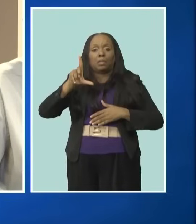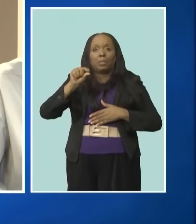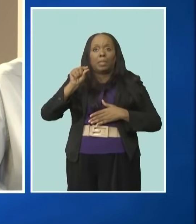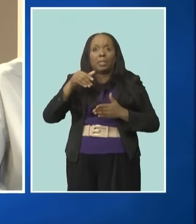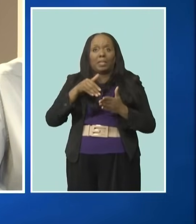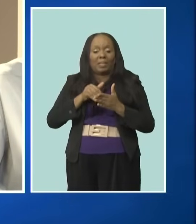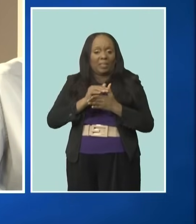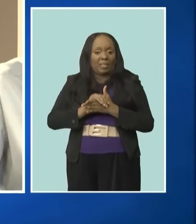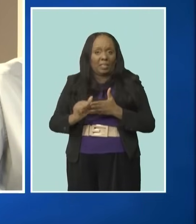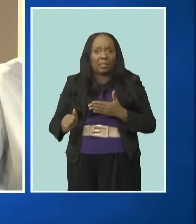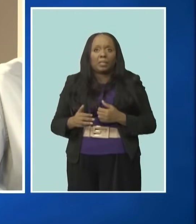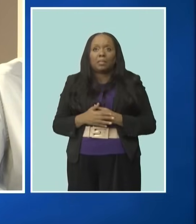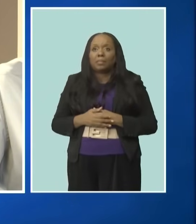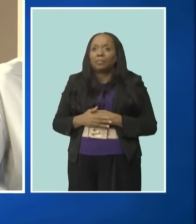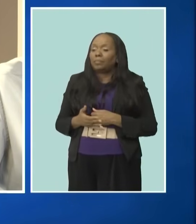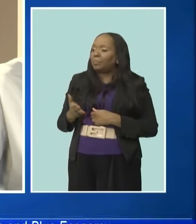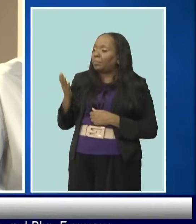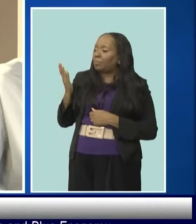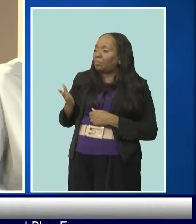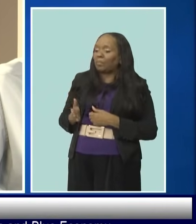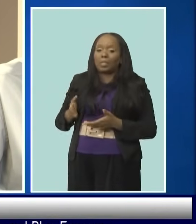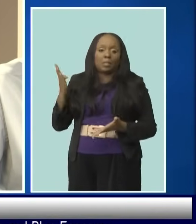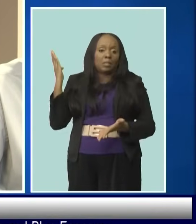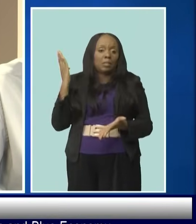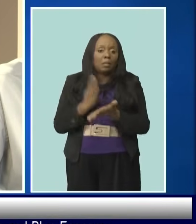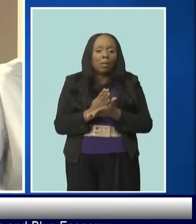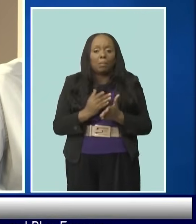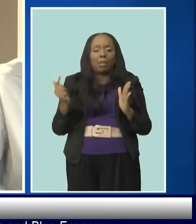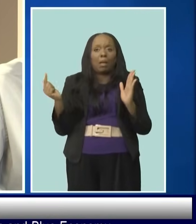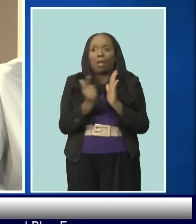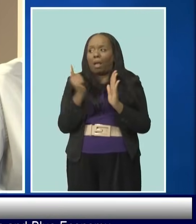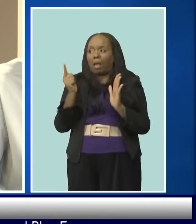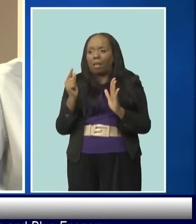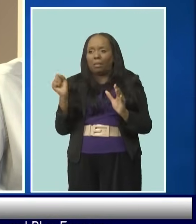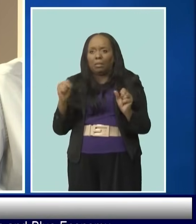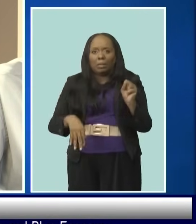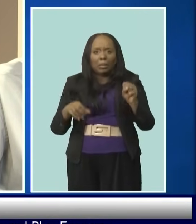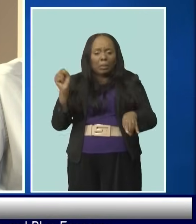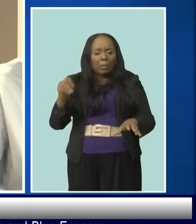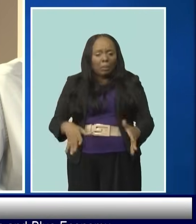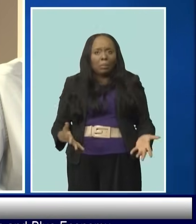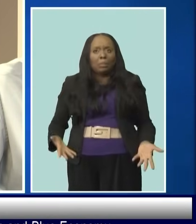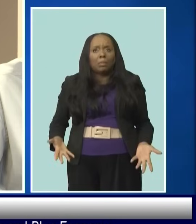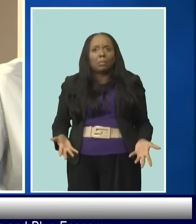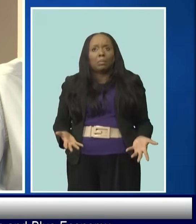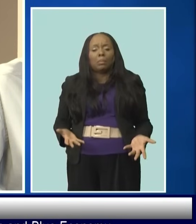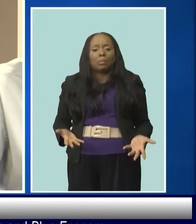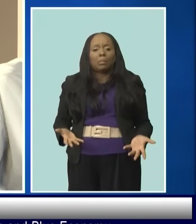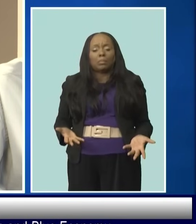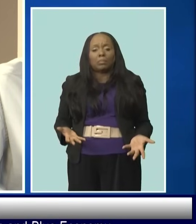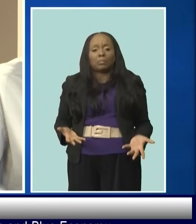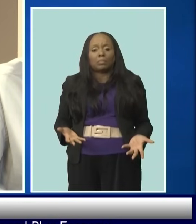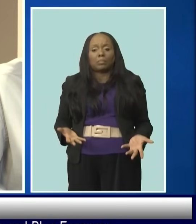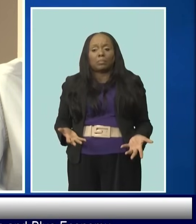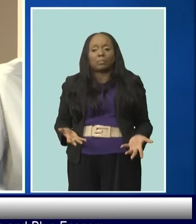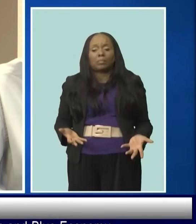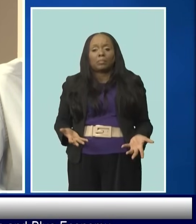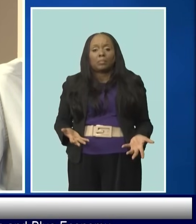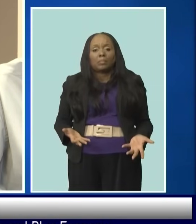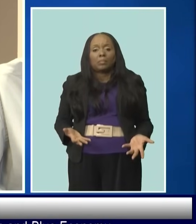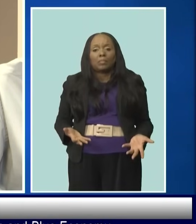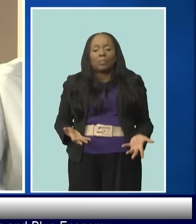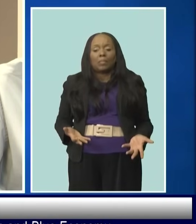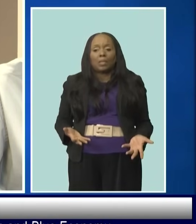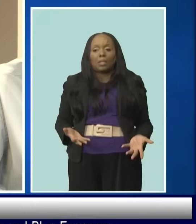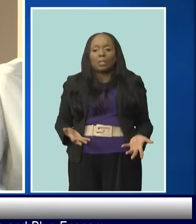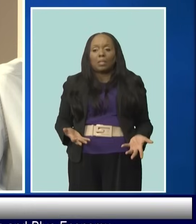Stop littering. Stop illegal dumping. Stop putting chemicals